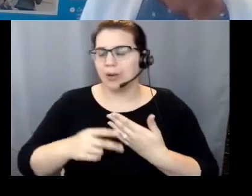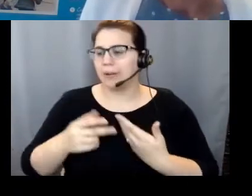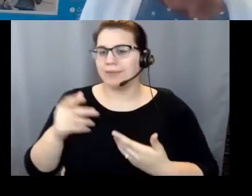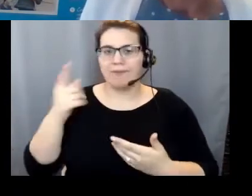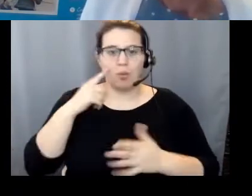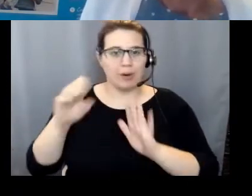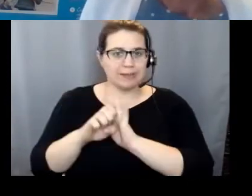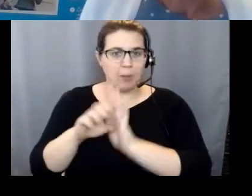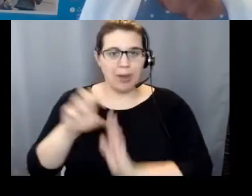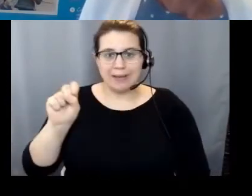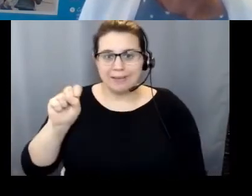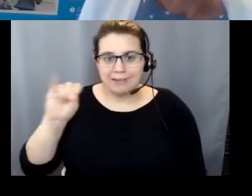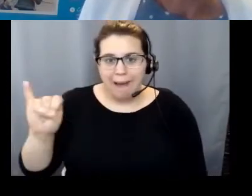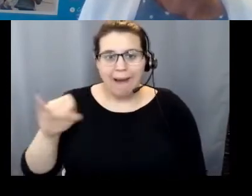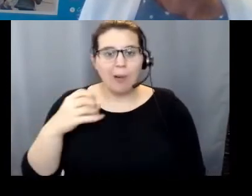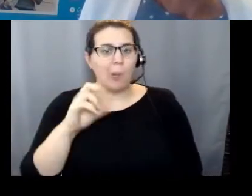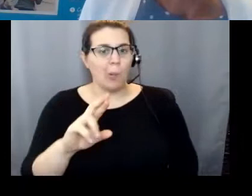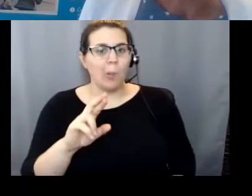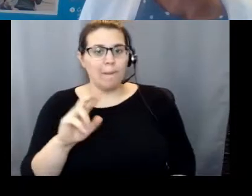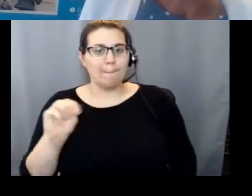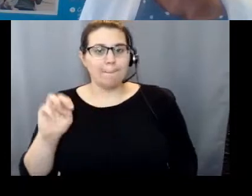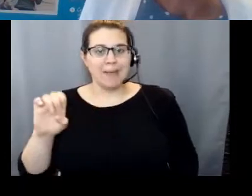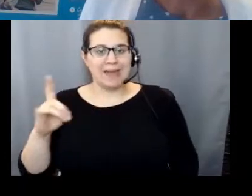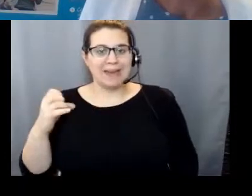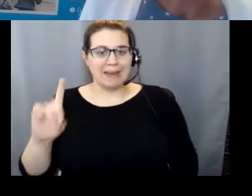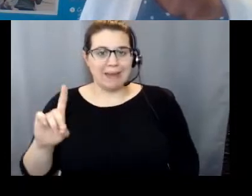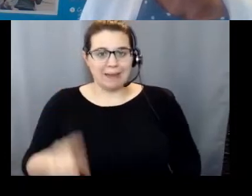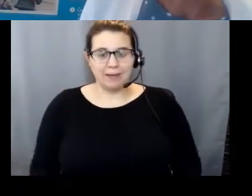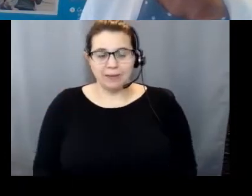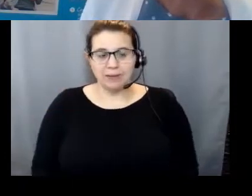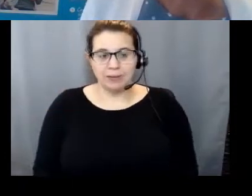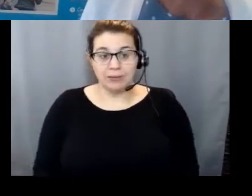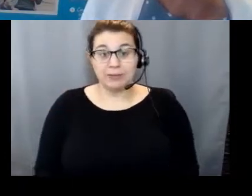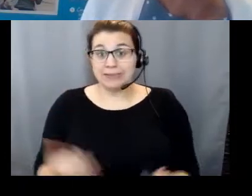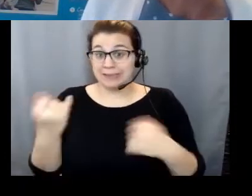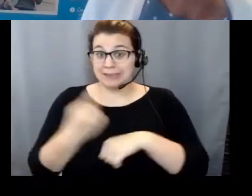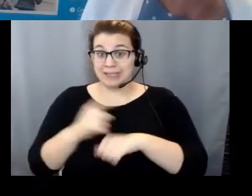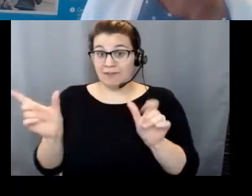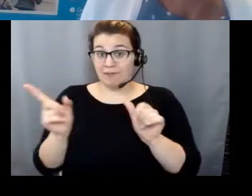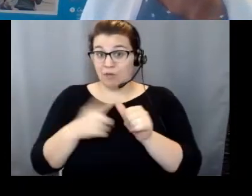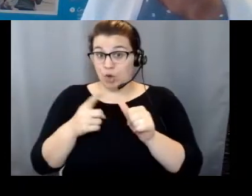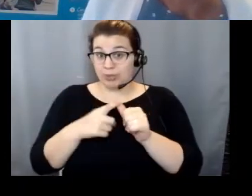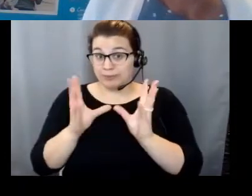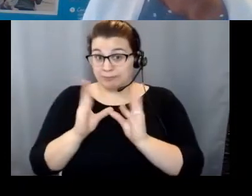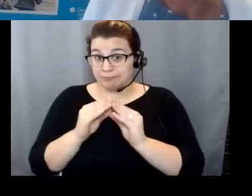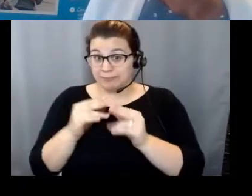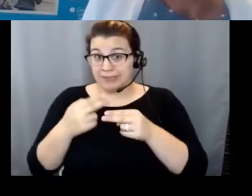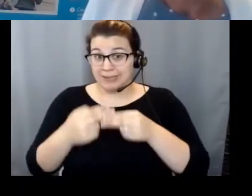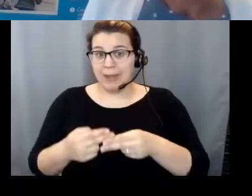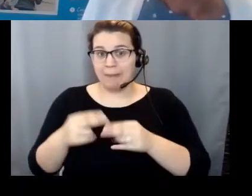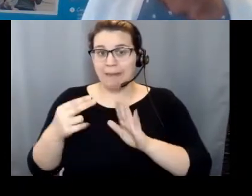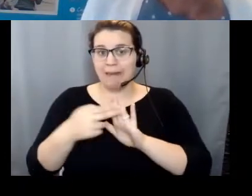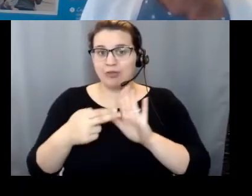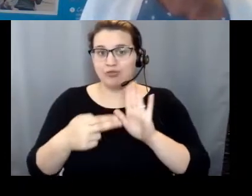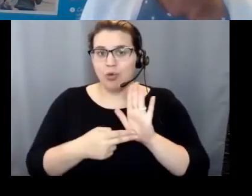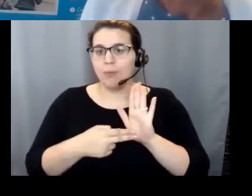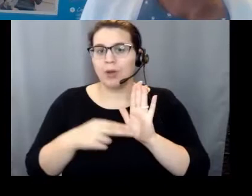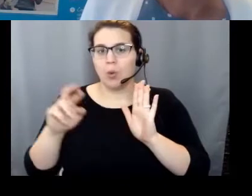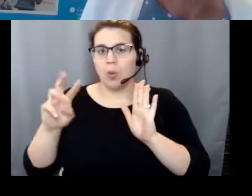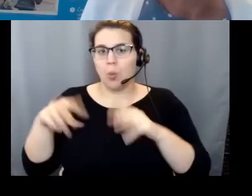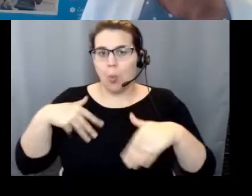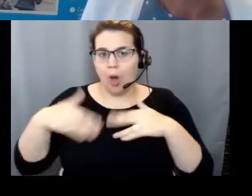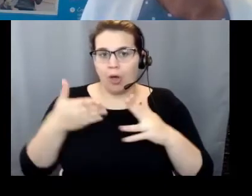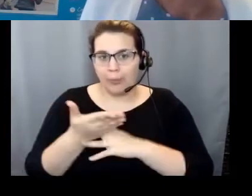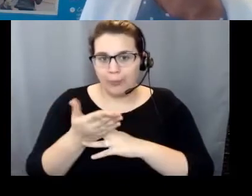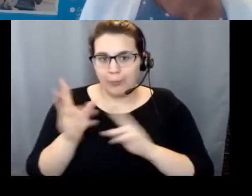Medicaid. Now, today's webinar is the first in the workshop series and is titled Enrollment Walkthrough. During this workshop, we